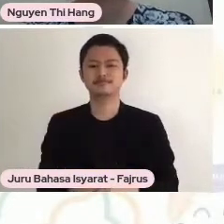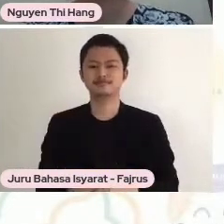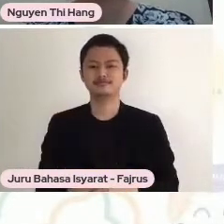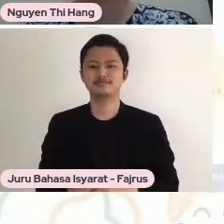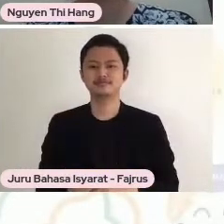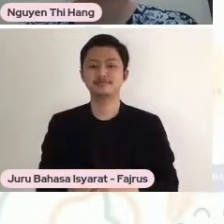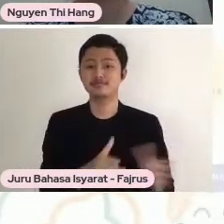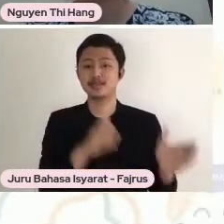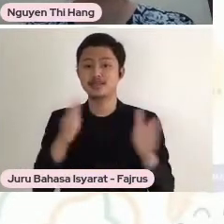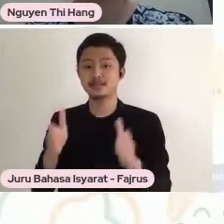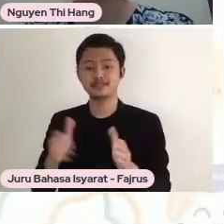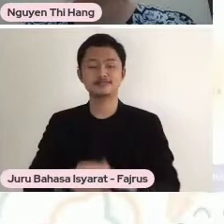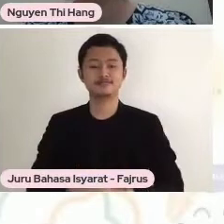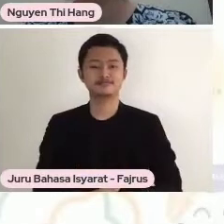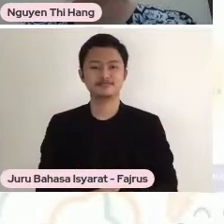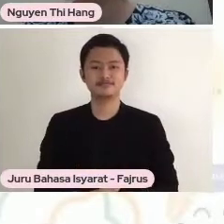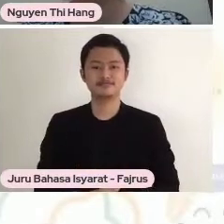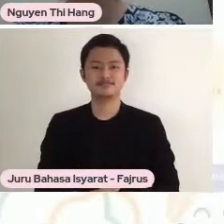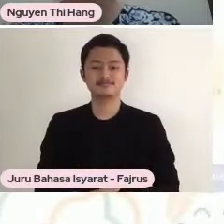please.